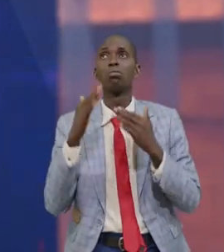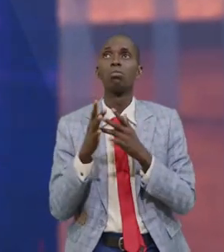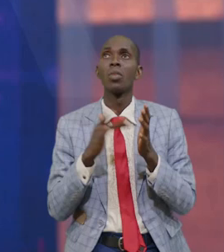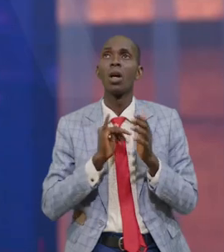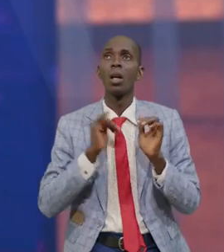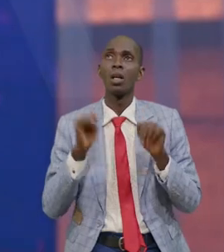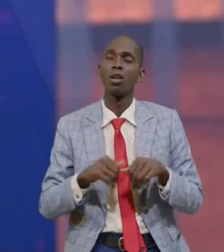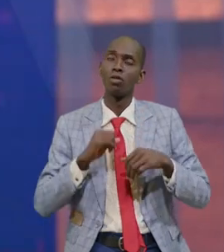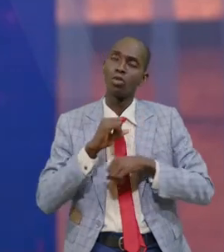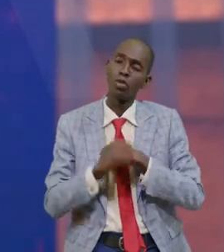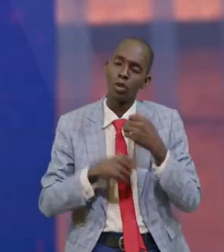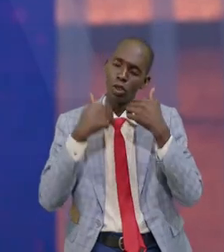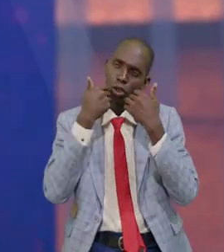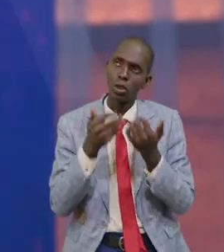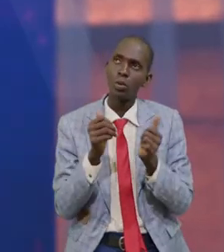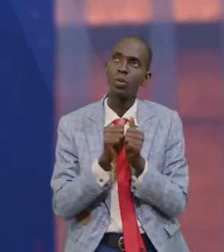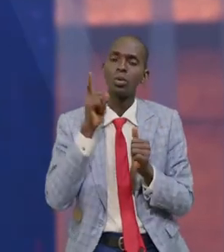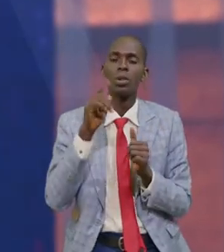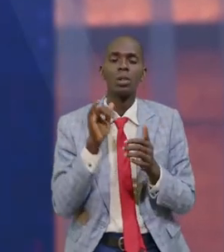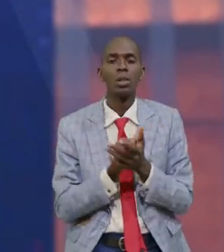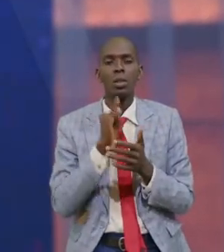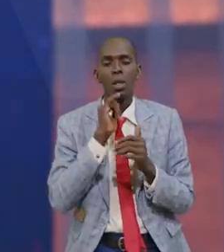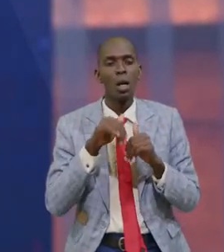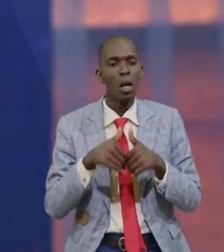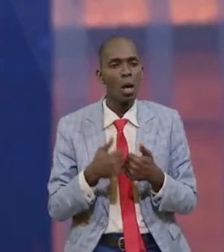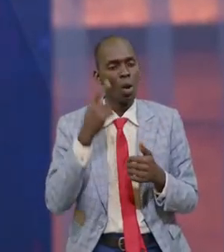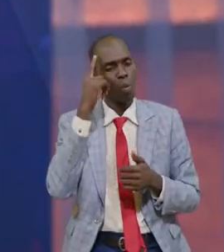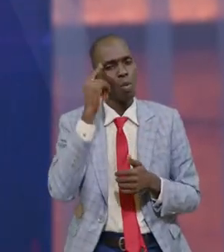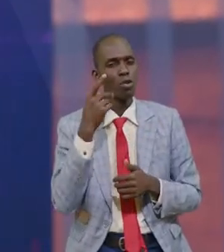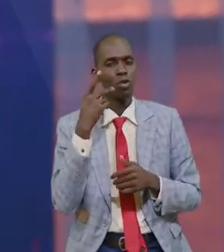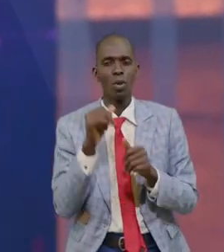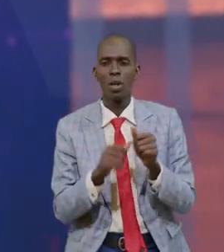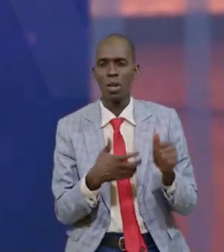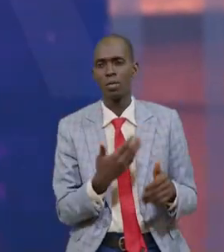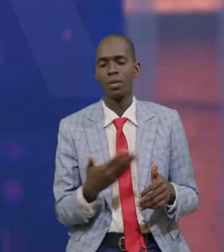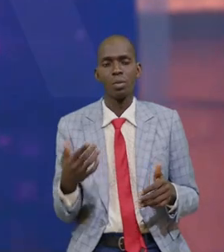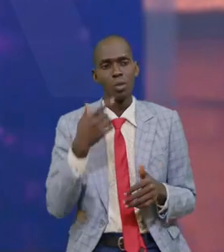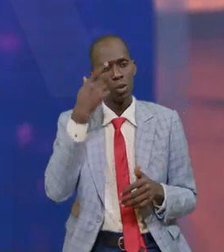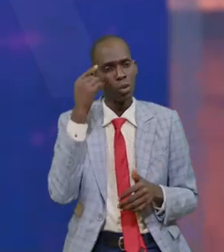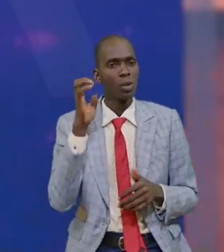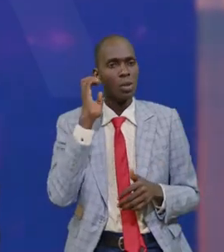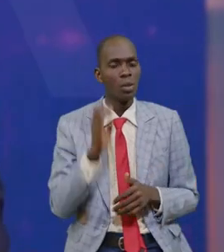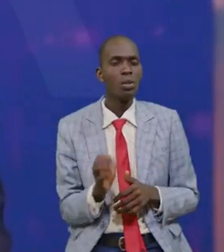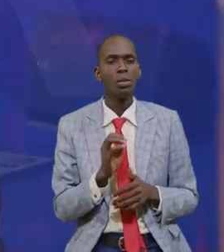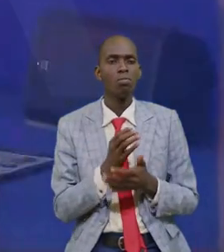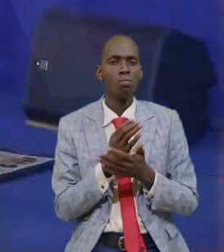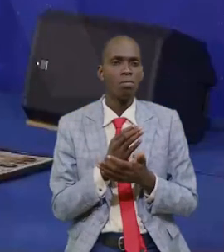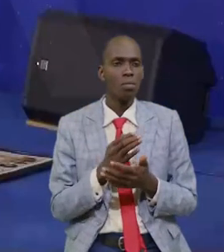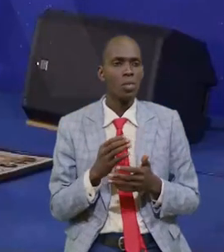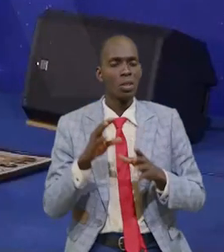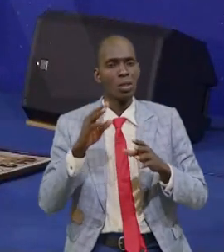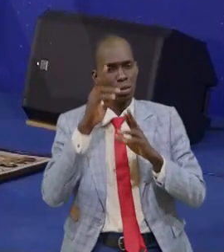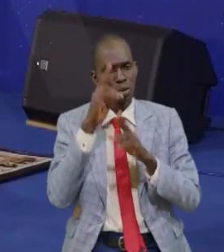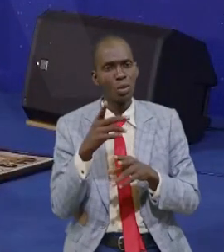That's how Moses saw everything that came, because he esteemed the reproach of Christ greater